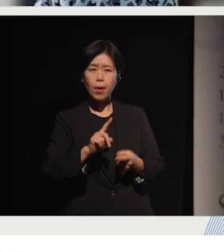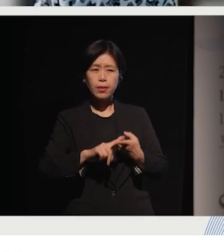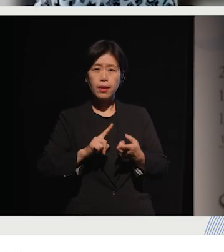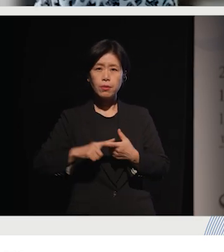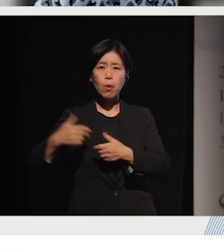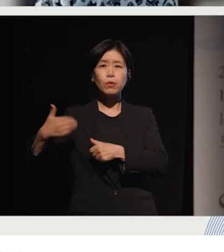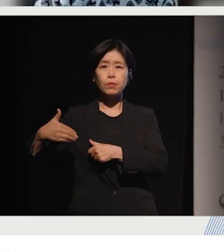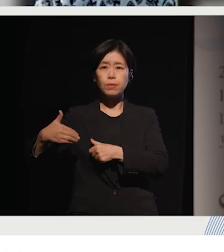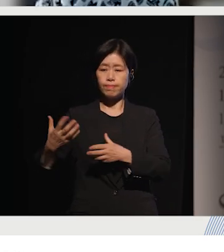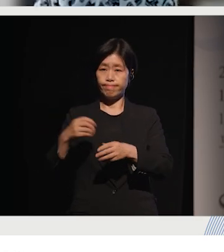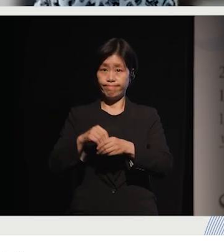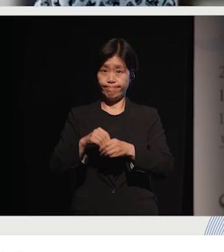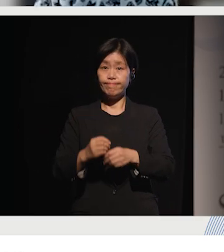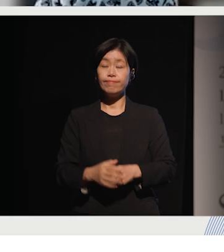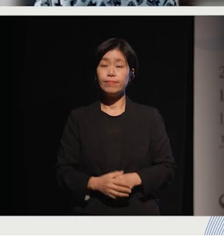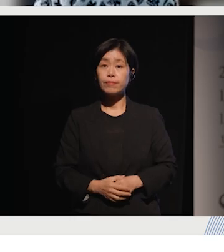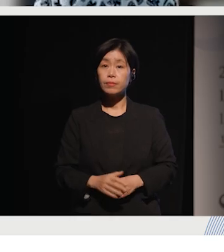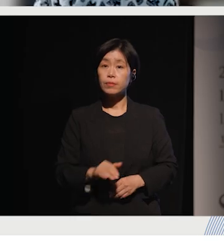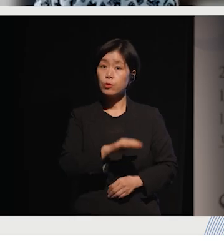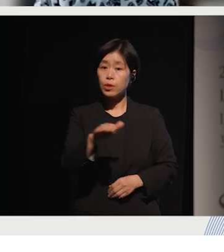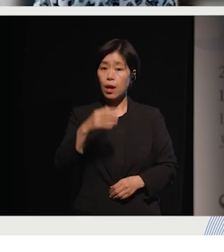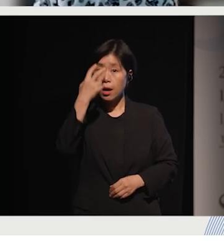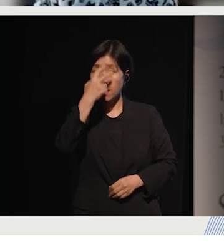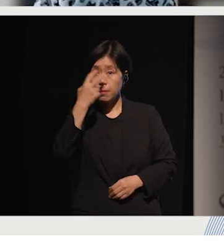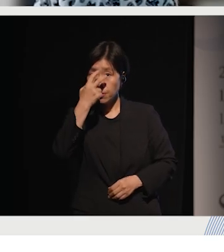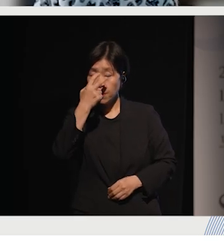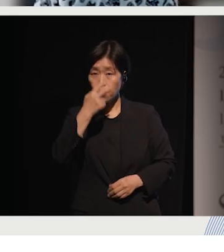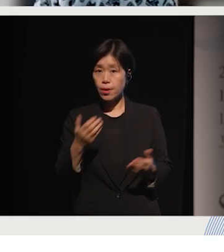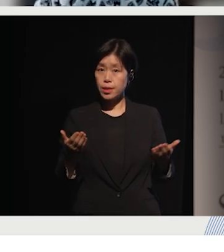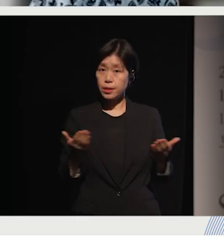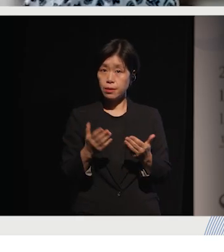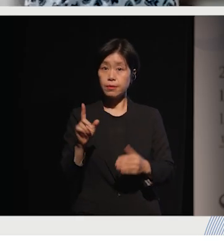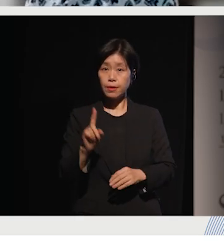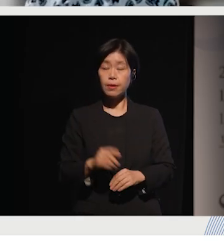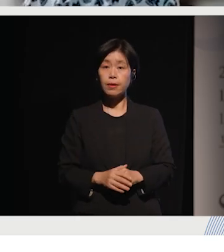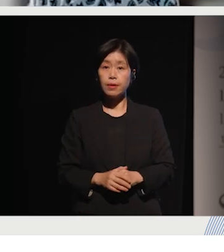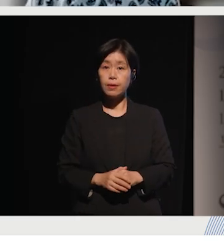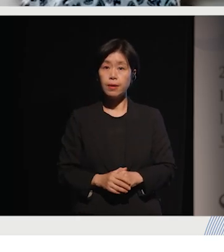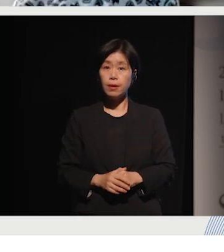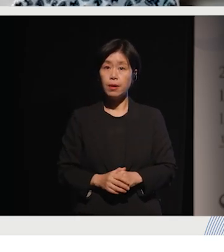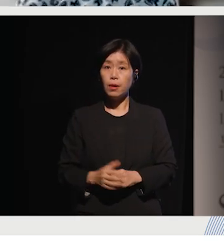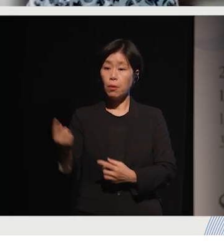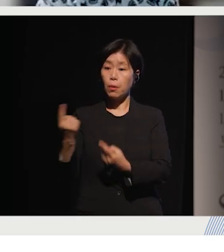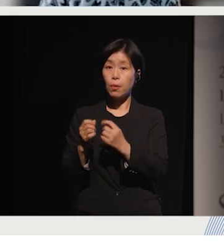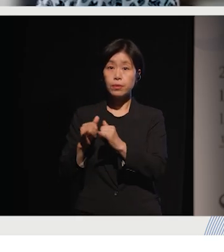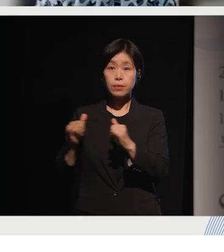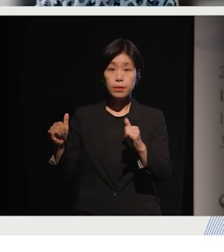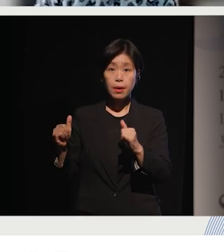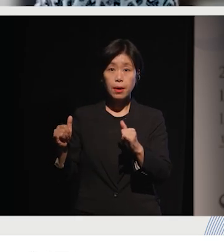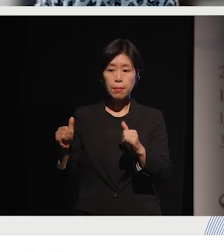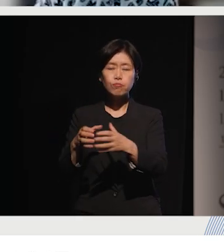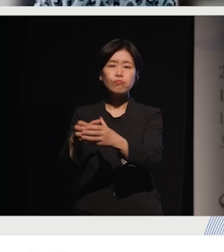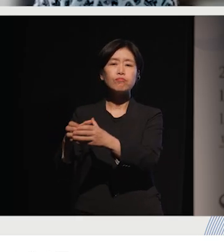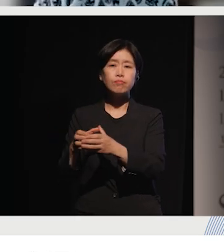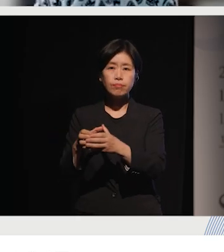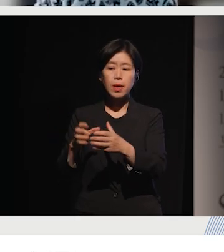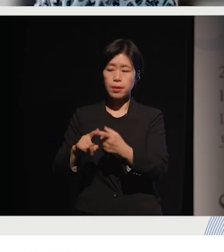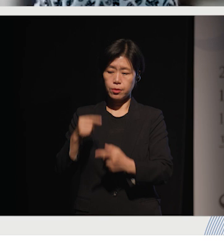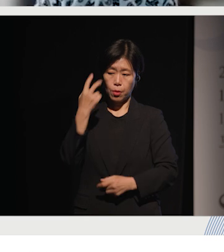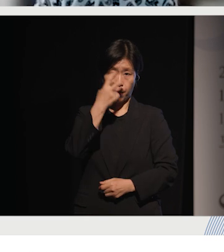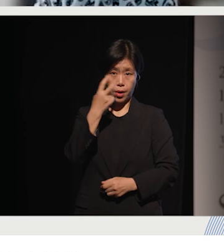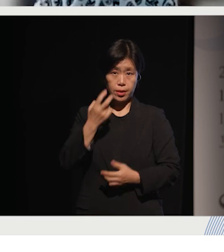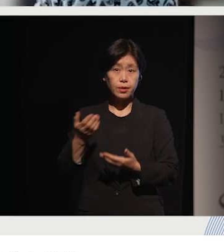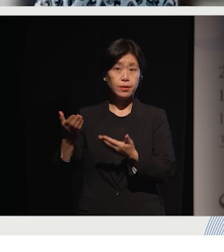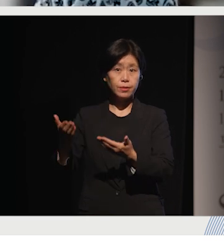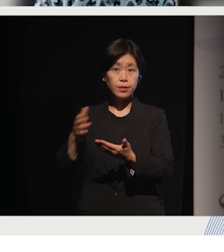is managing our user expert group, which I'll talk more about in my presentation. The user expert group is comprised of adults